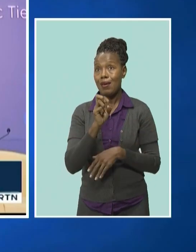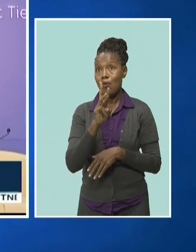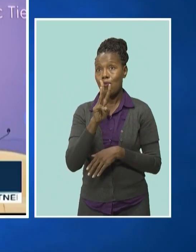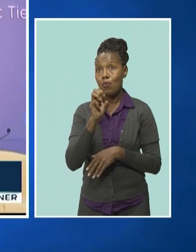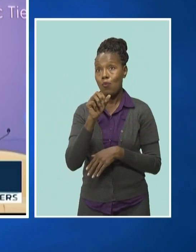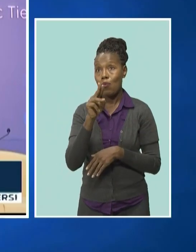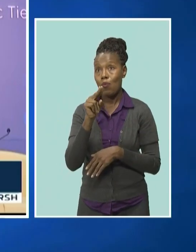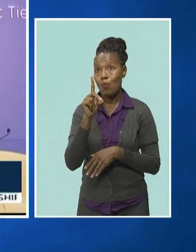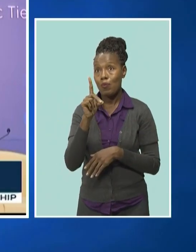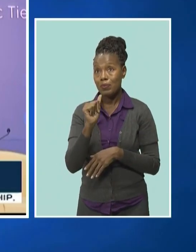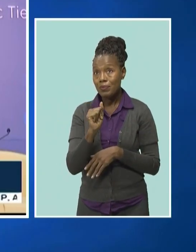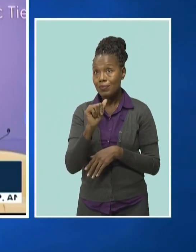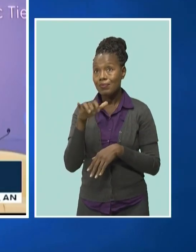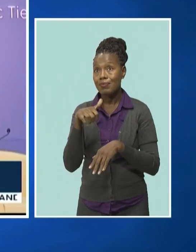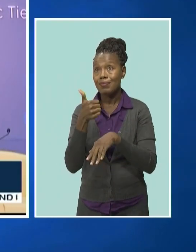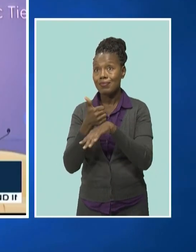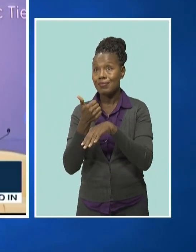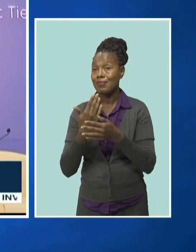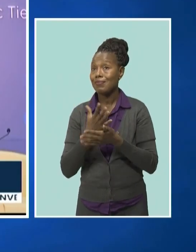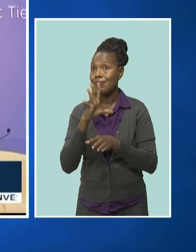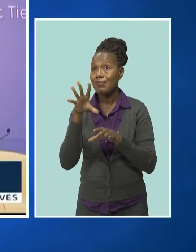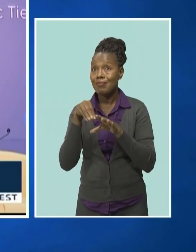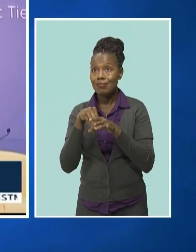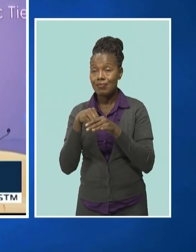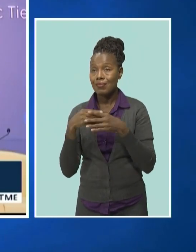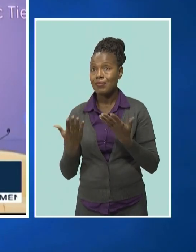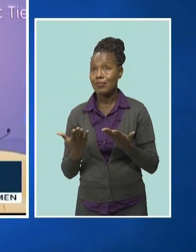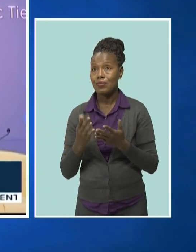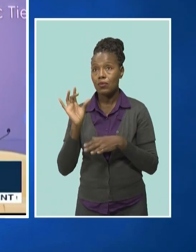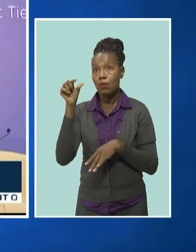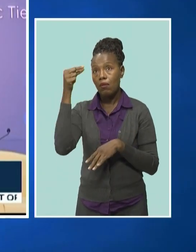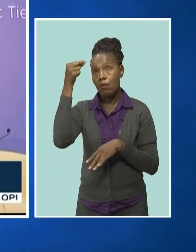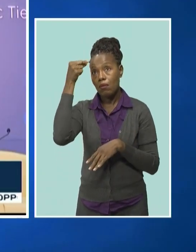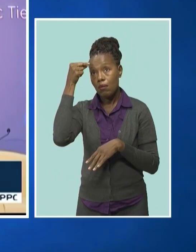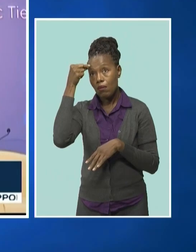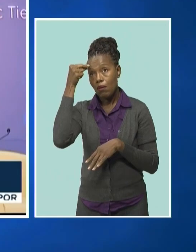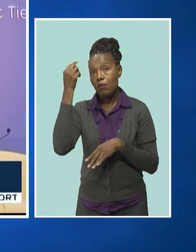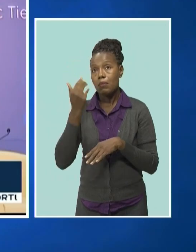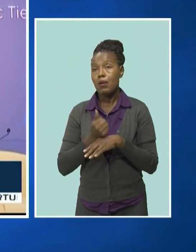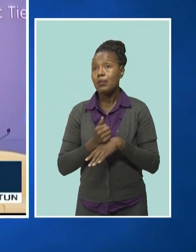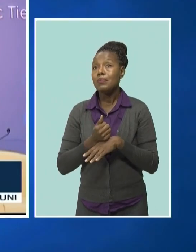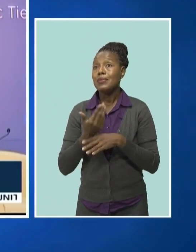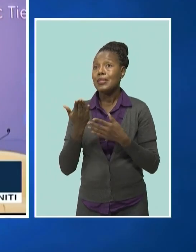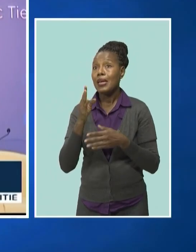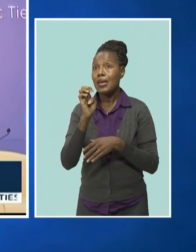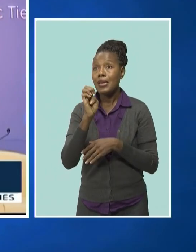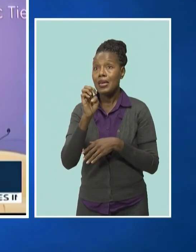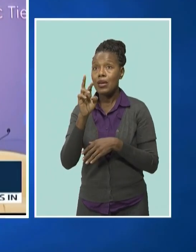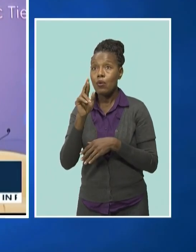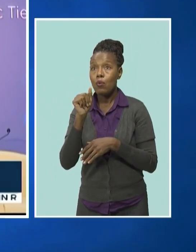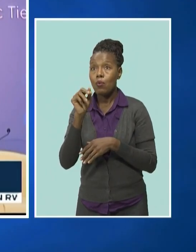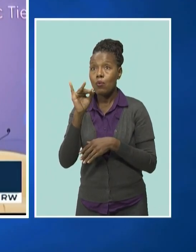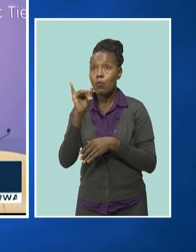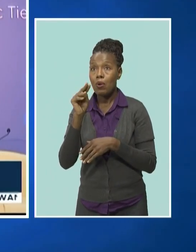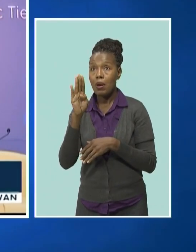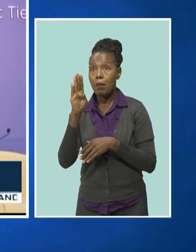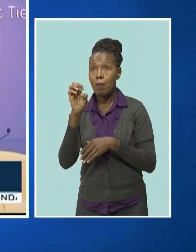that exists in Rwanda, including the government platform Irembo, is